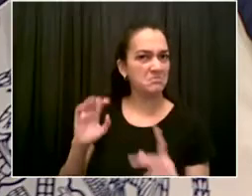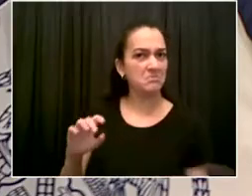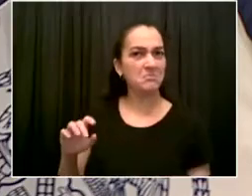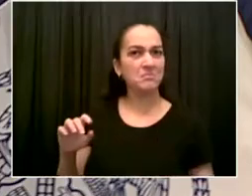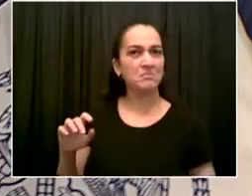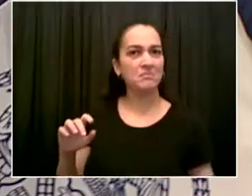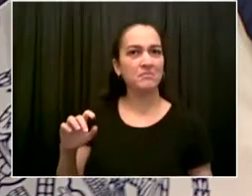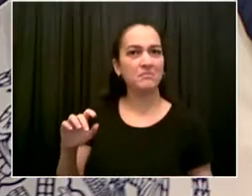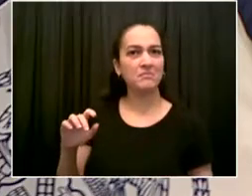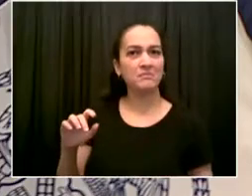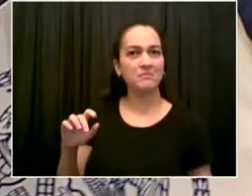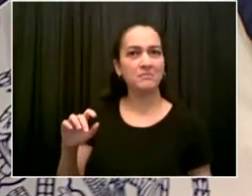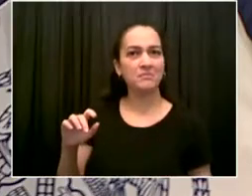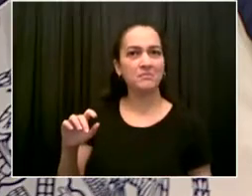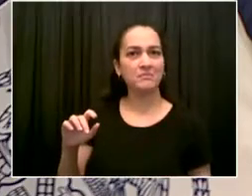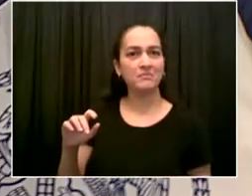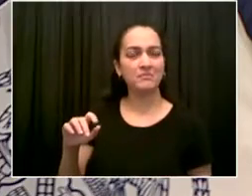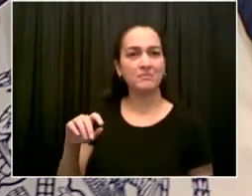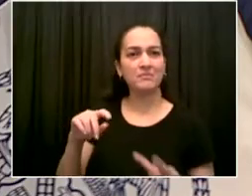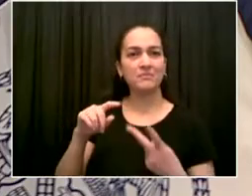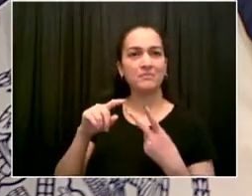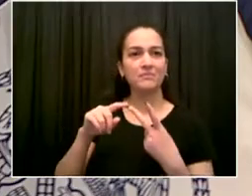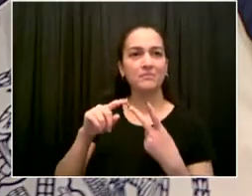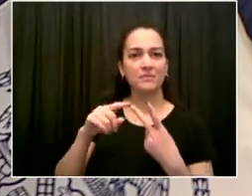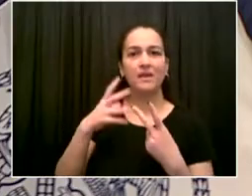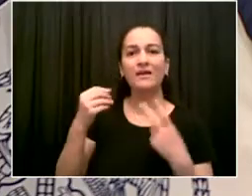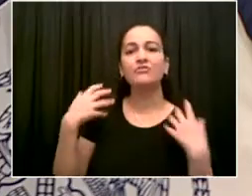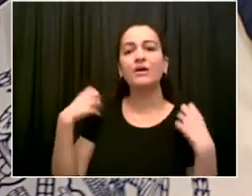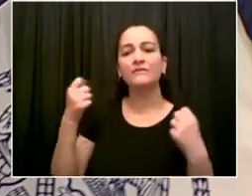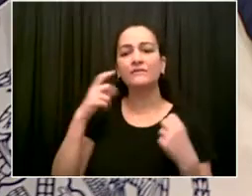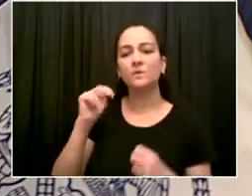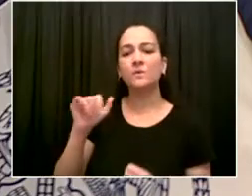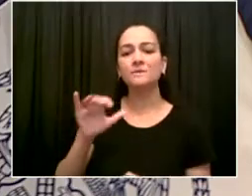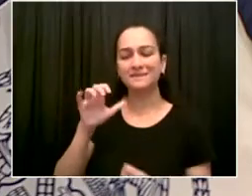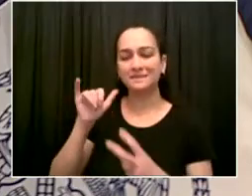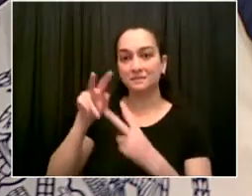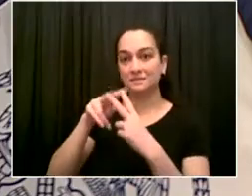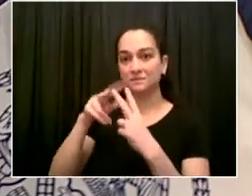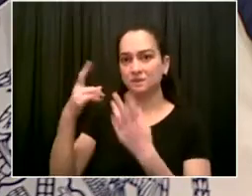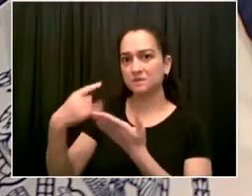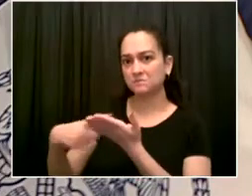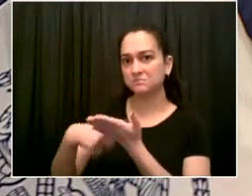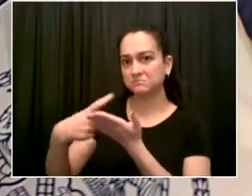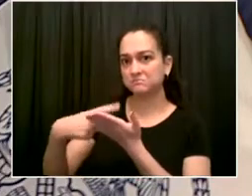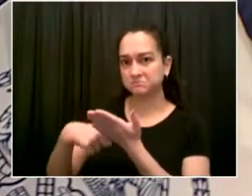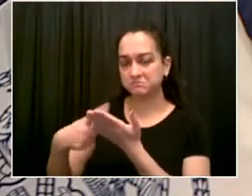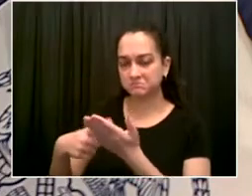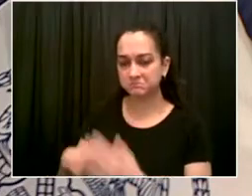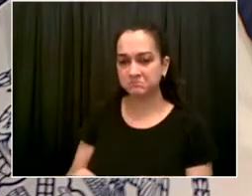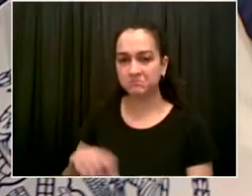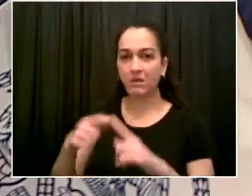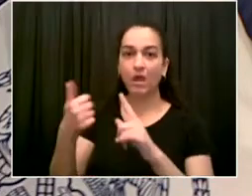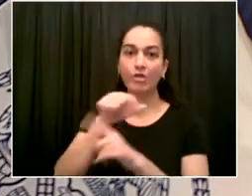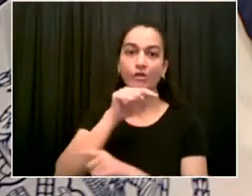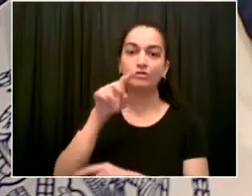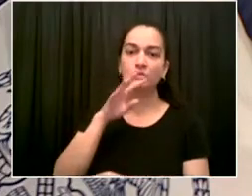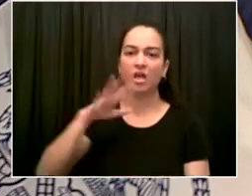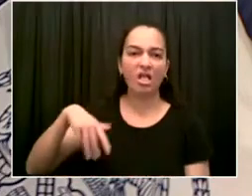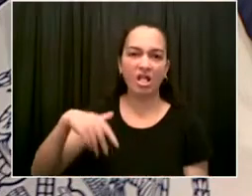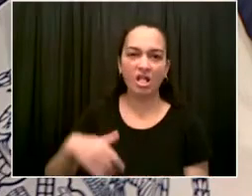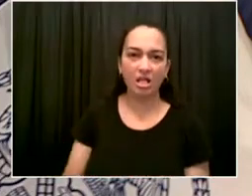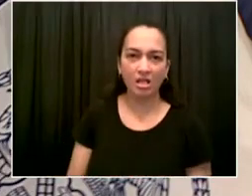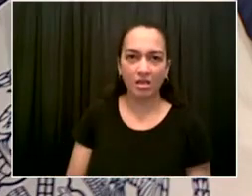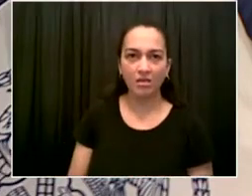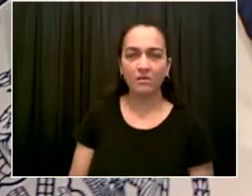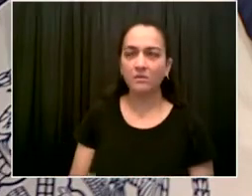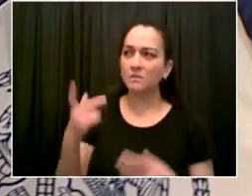sense to do. And I really appreciated, you know, we spent, I think, an hour or more, and it was just a good, healthy, sane,